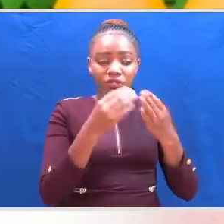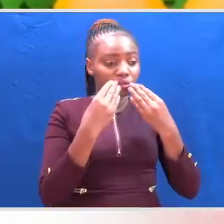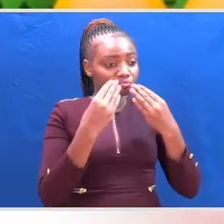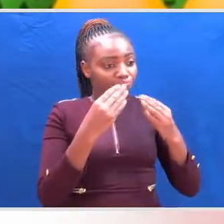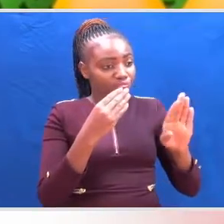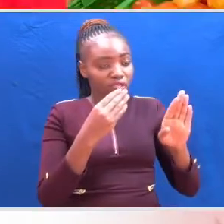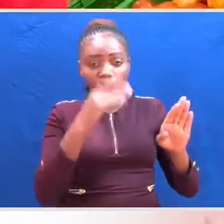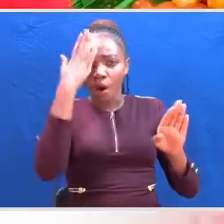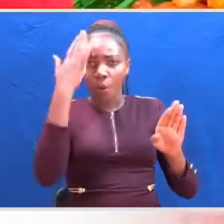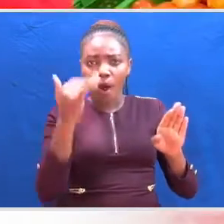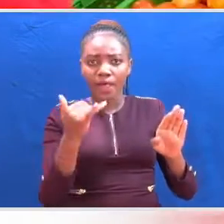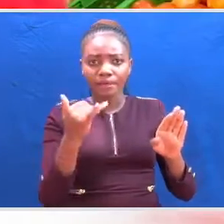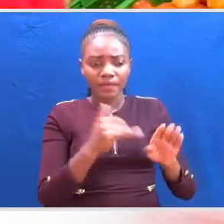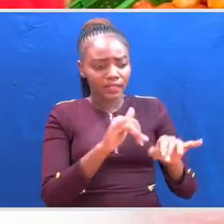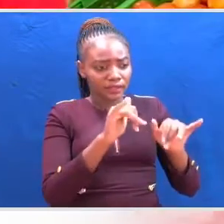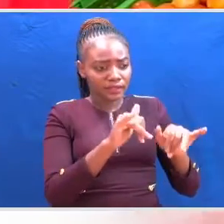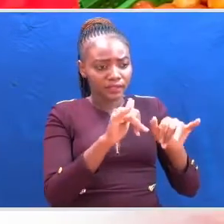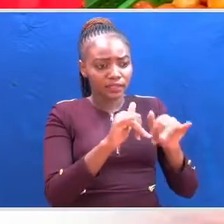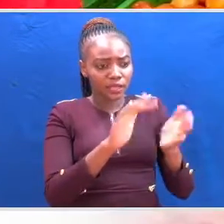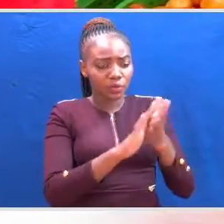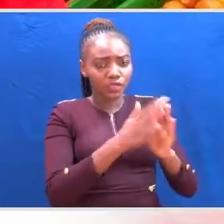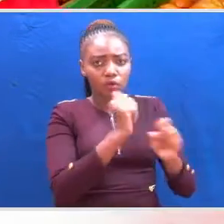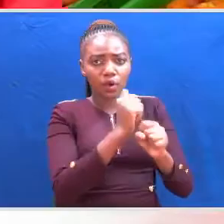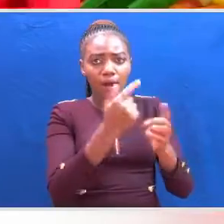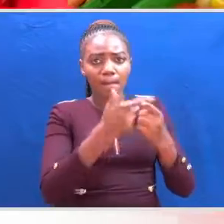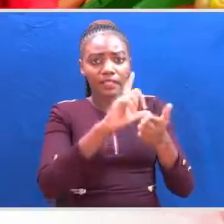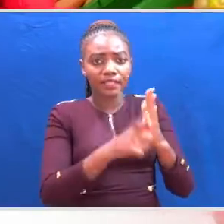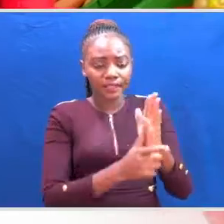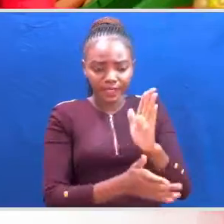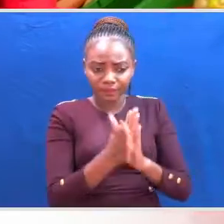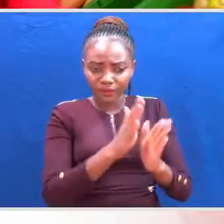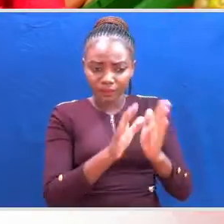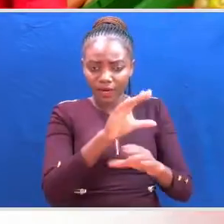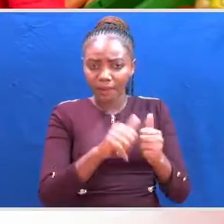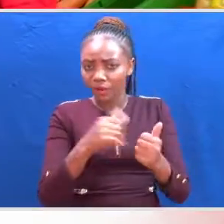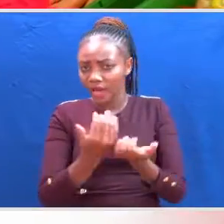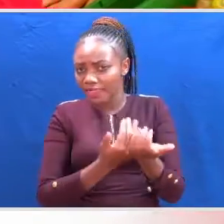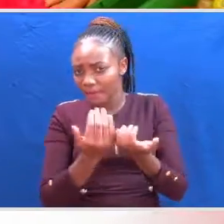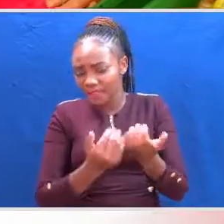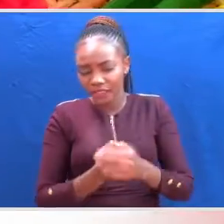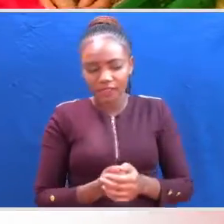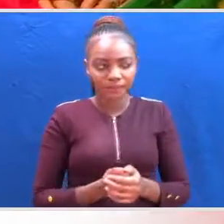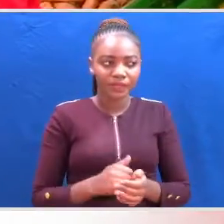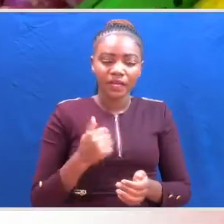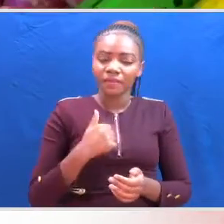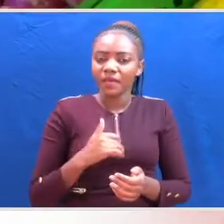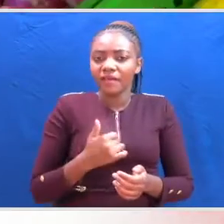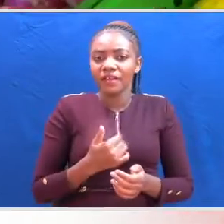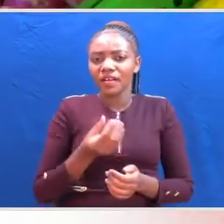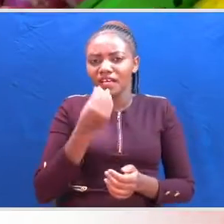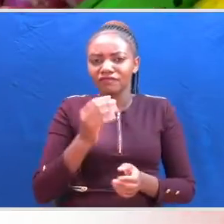staying at home jobless forced her into what she now calls her major source of income. I felt like food is a